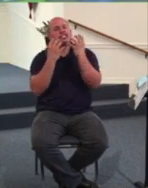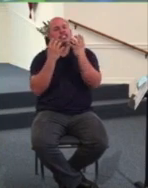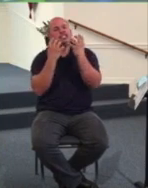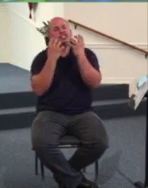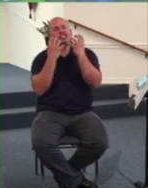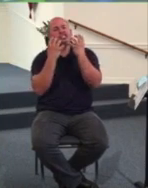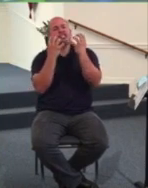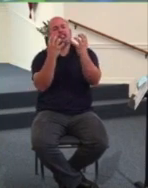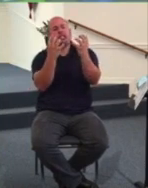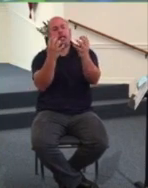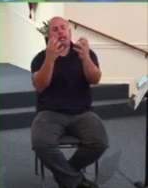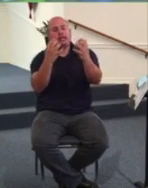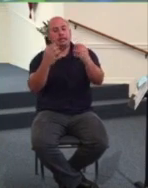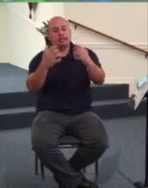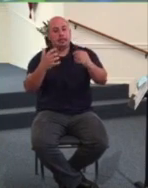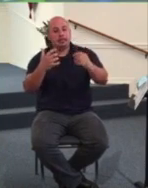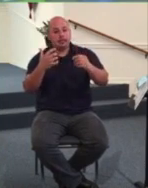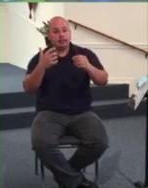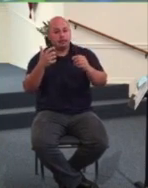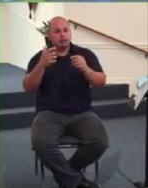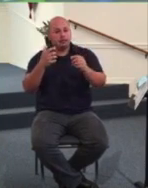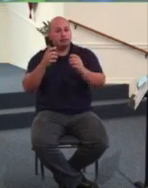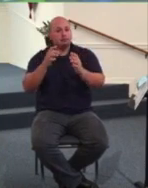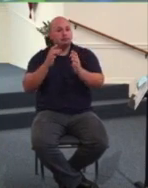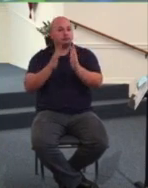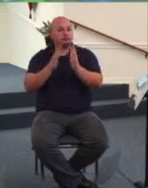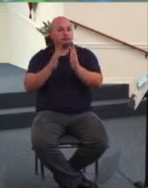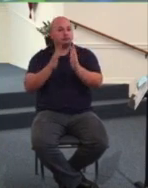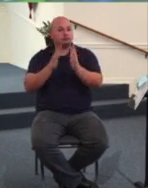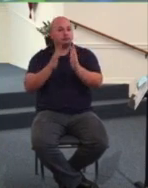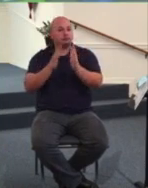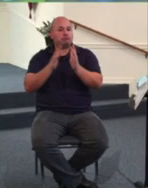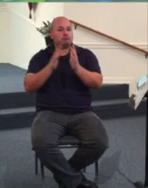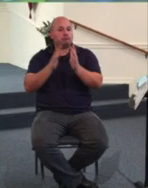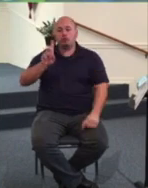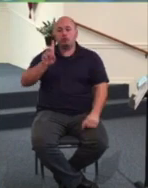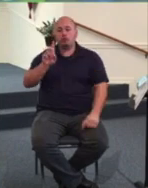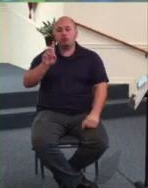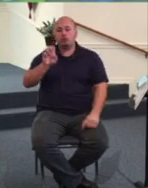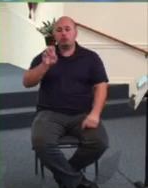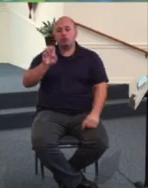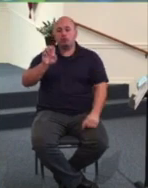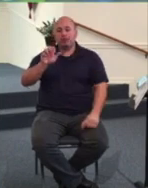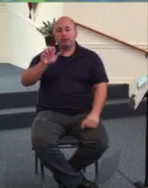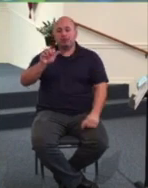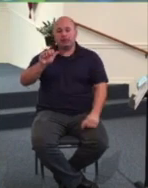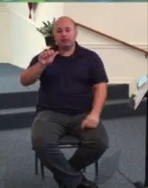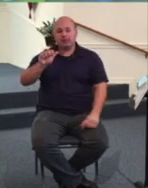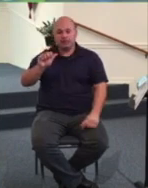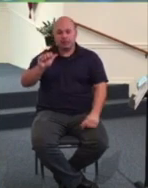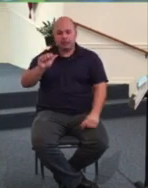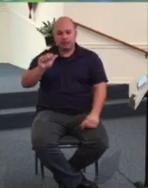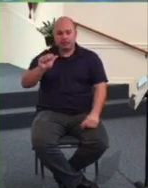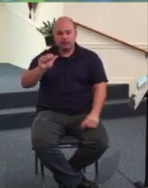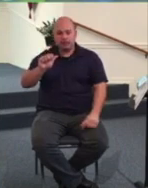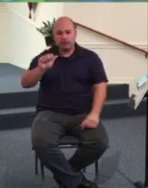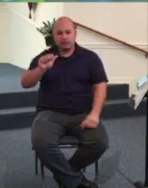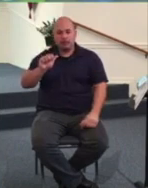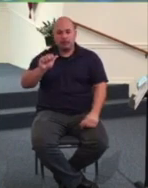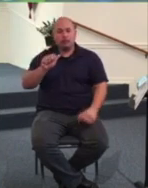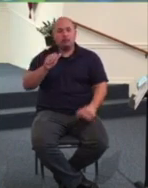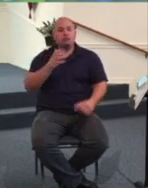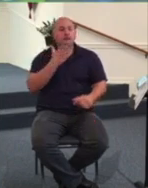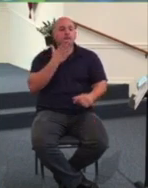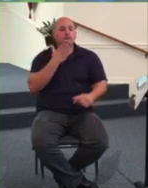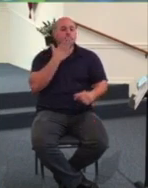from all over Judea, from Jerusalem, and from the coastal region around Tyre and